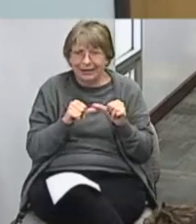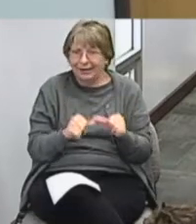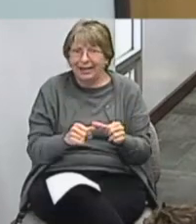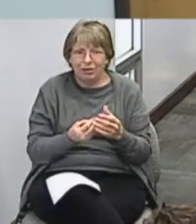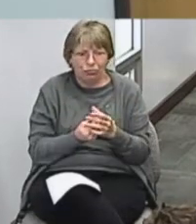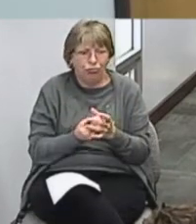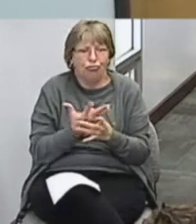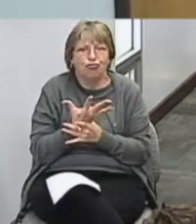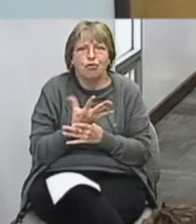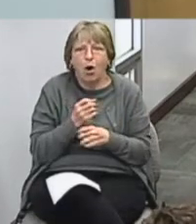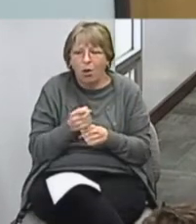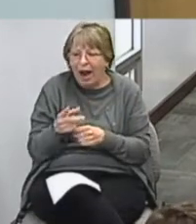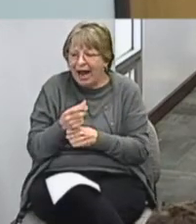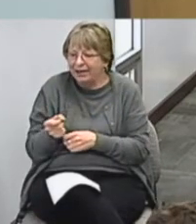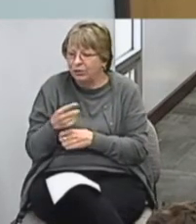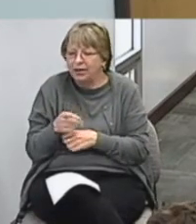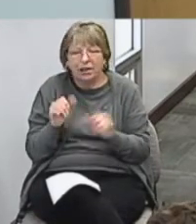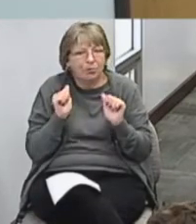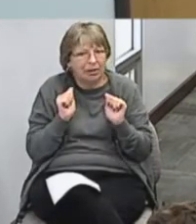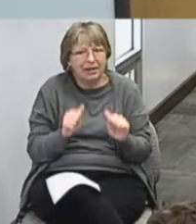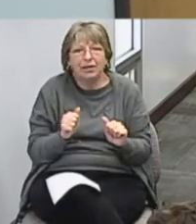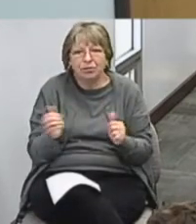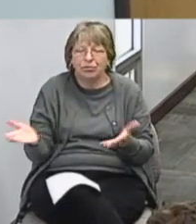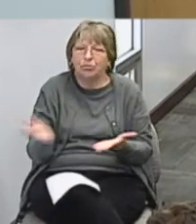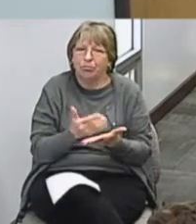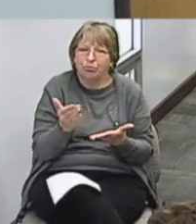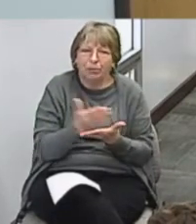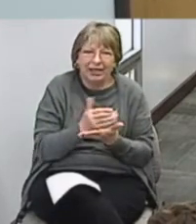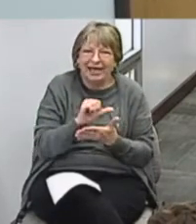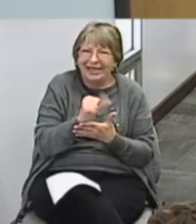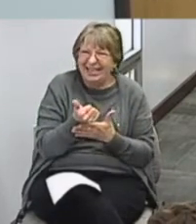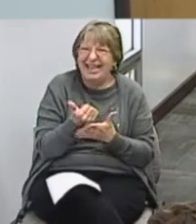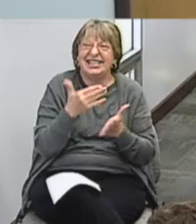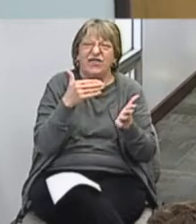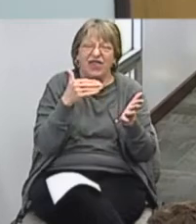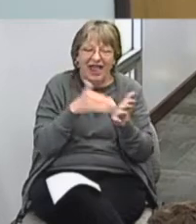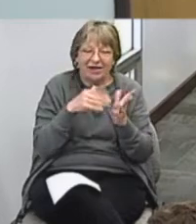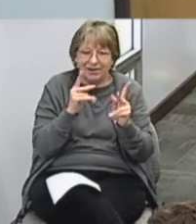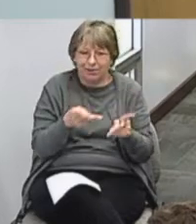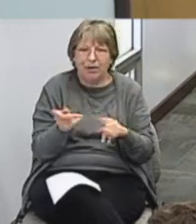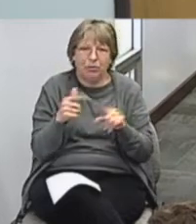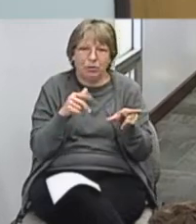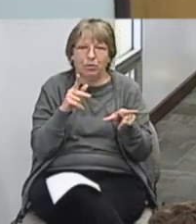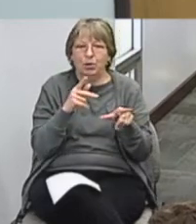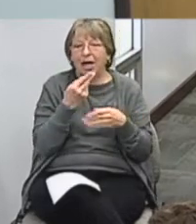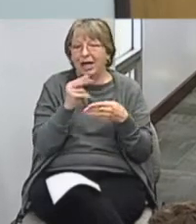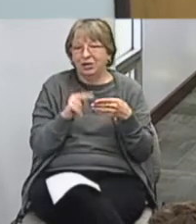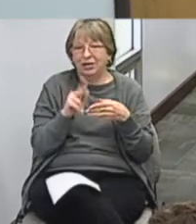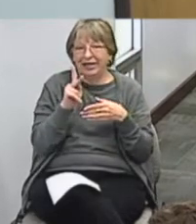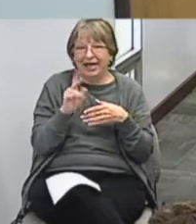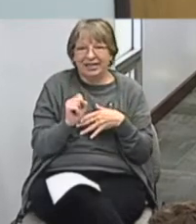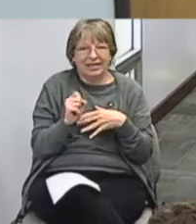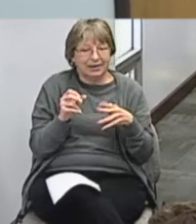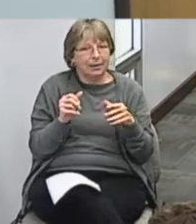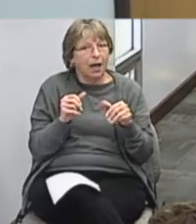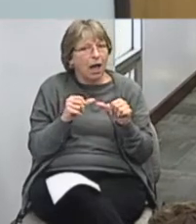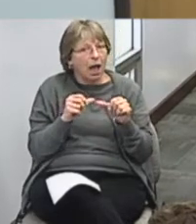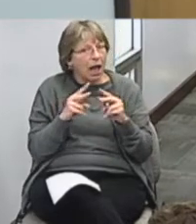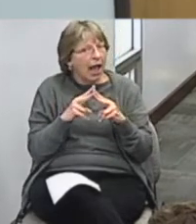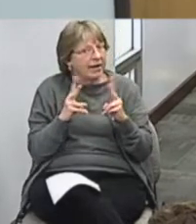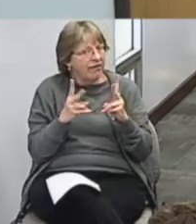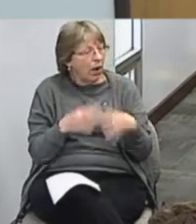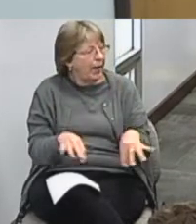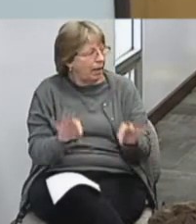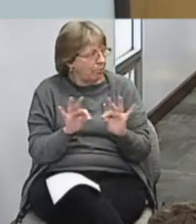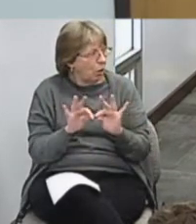the potential to bring tens of thousands of people to Hutchinson, Kansas in the future is still very, you know, relevant and still